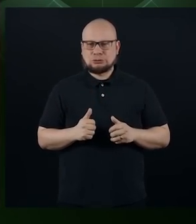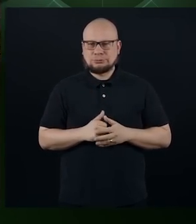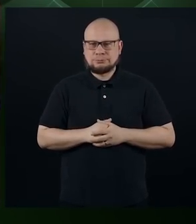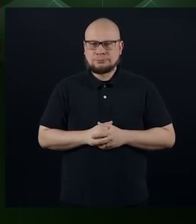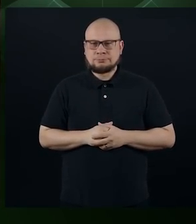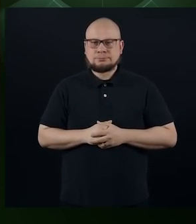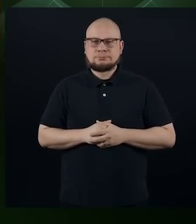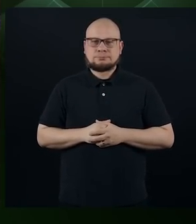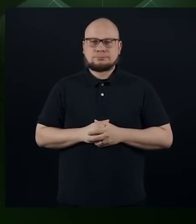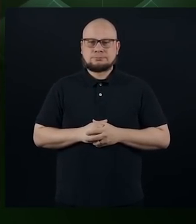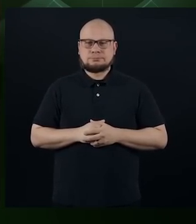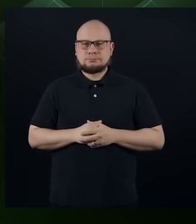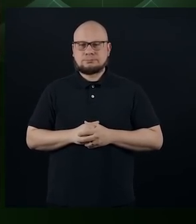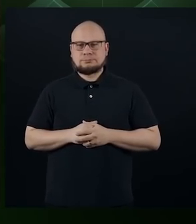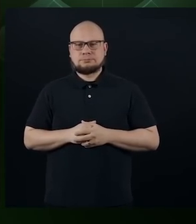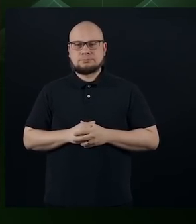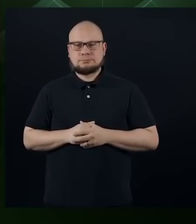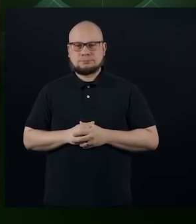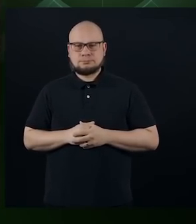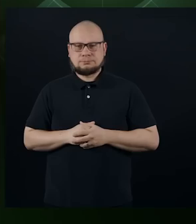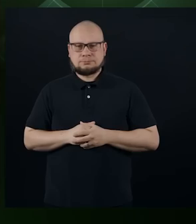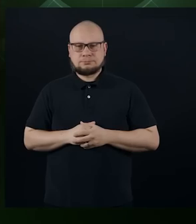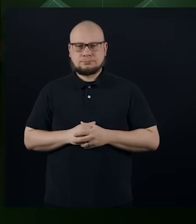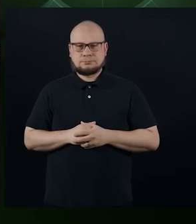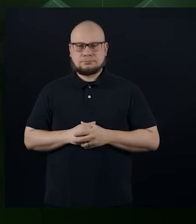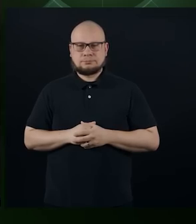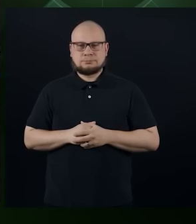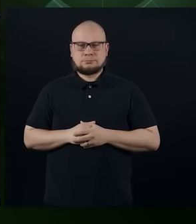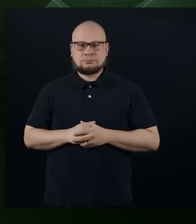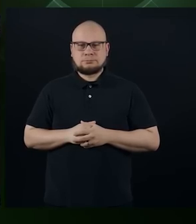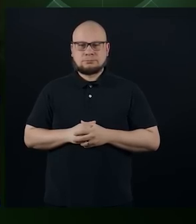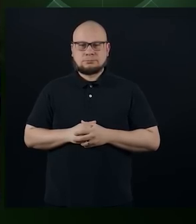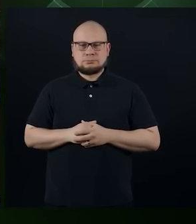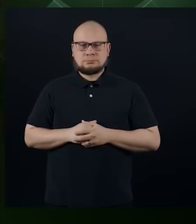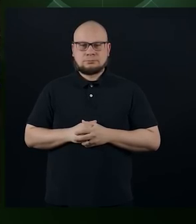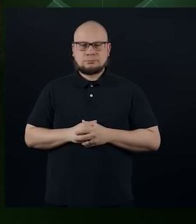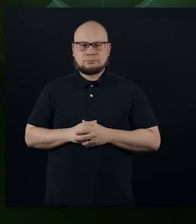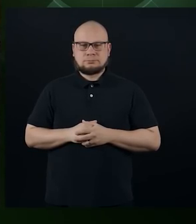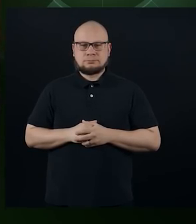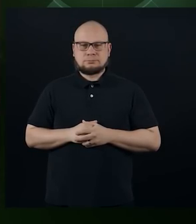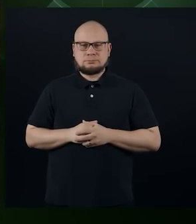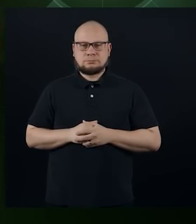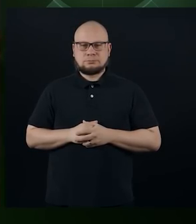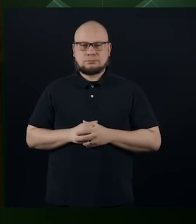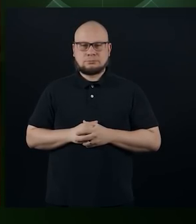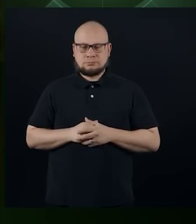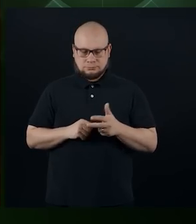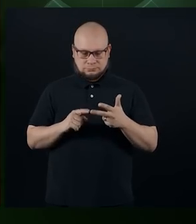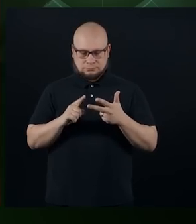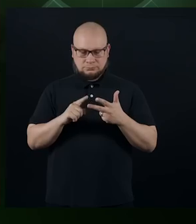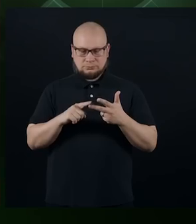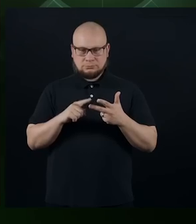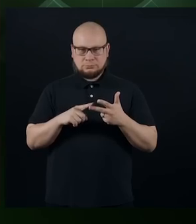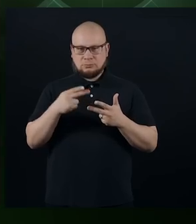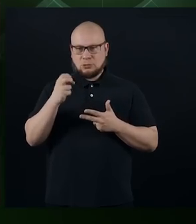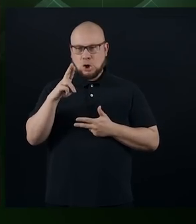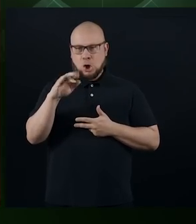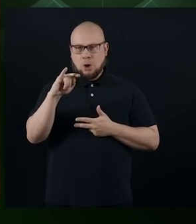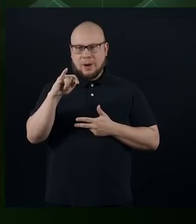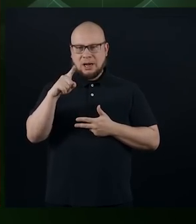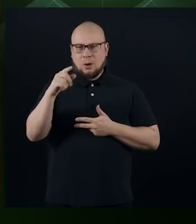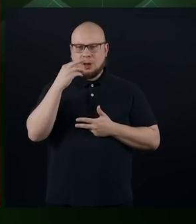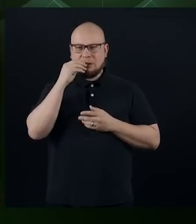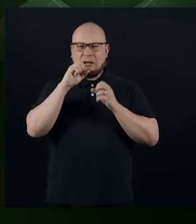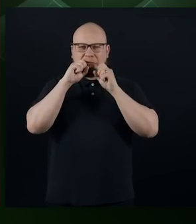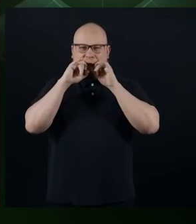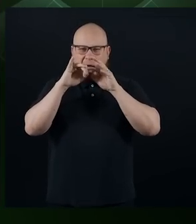and anyone else nearby, and you'll take damage from that. And then we have the hermit who uses spores. They're always